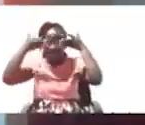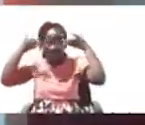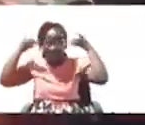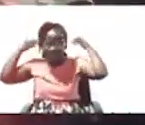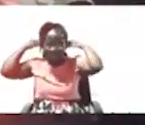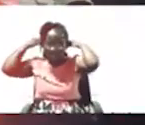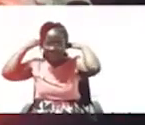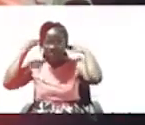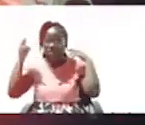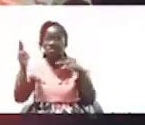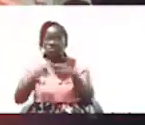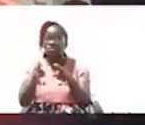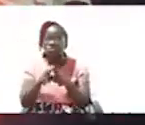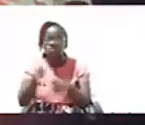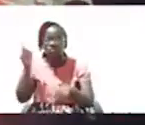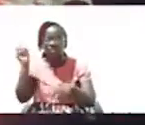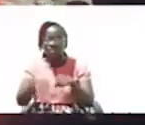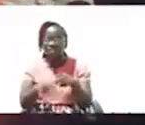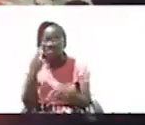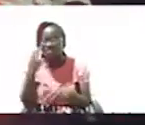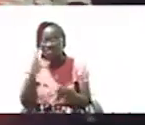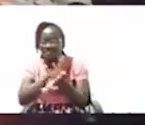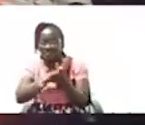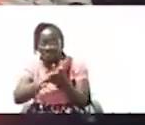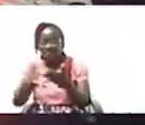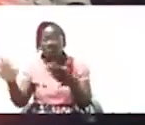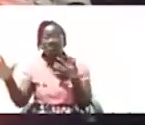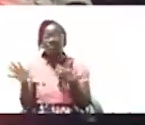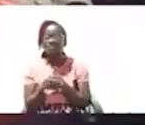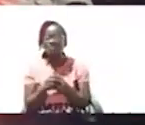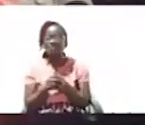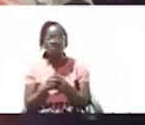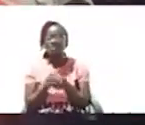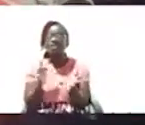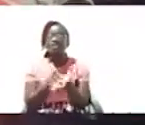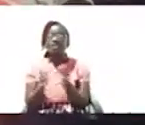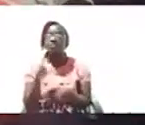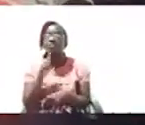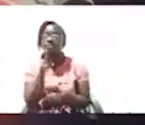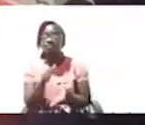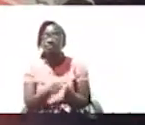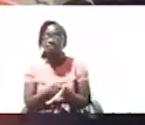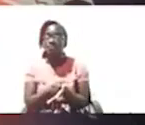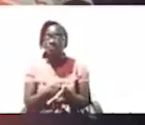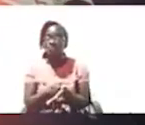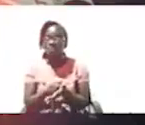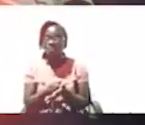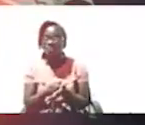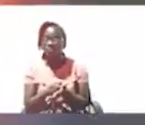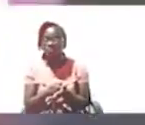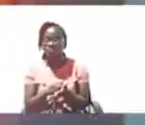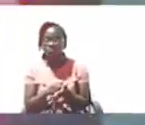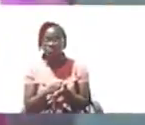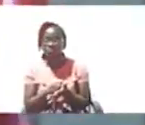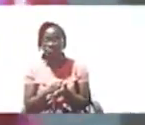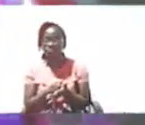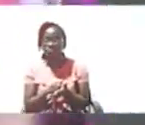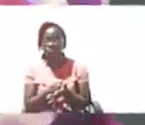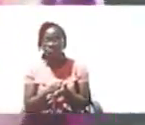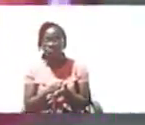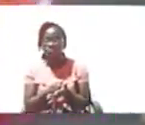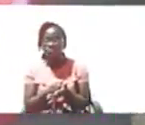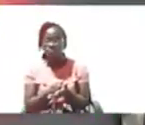your face, you are hitting your head against Jesus the wall. Said, Jesus said, loose him and let